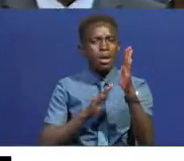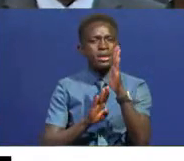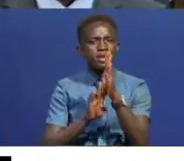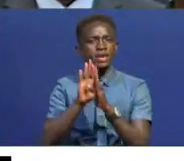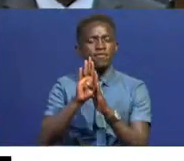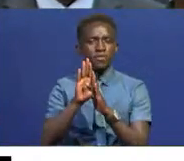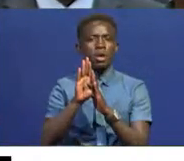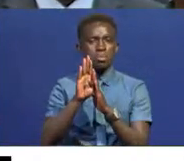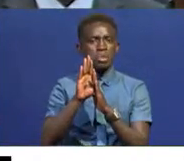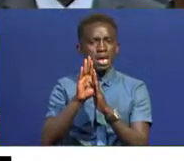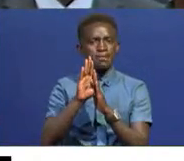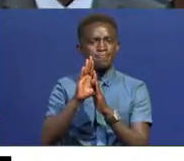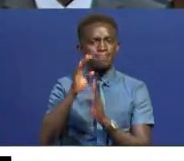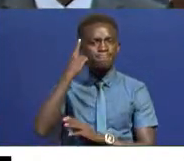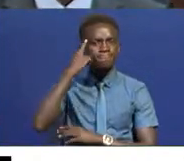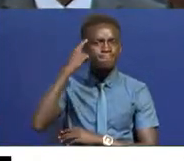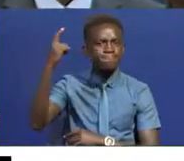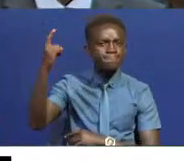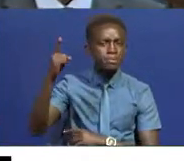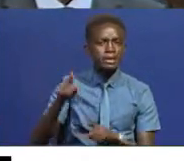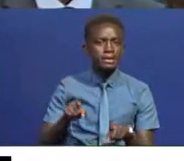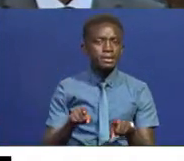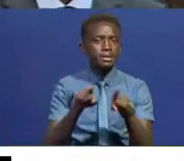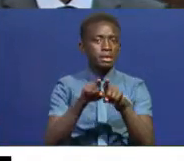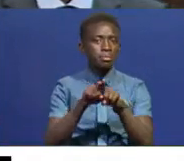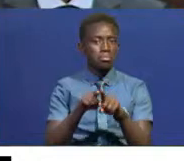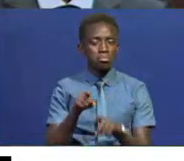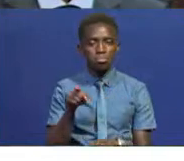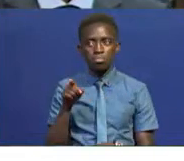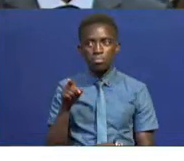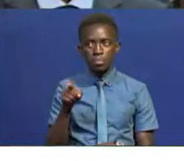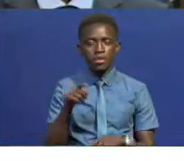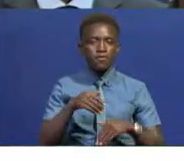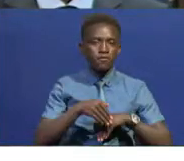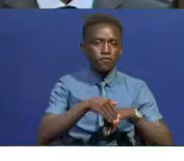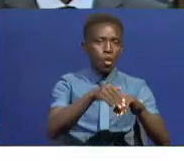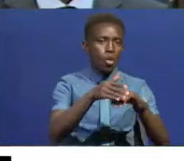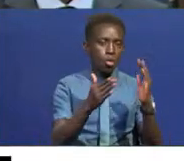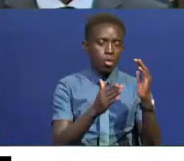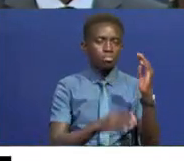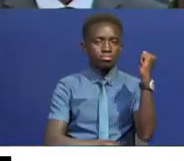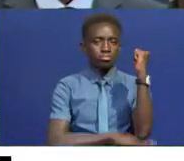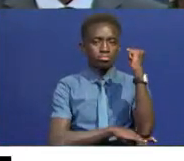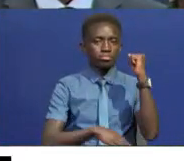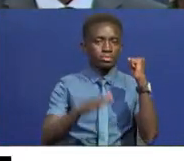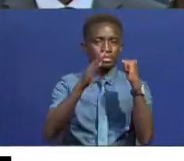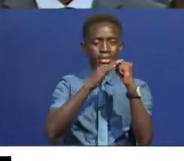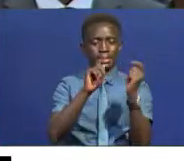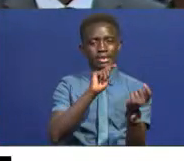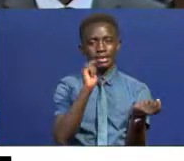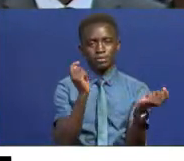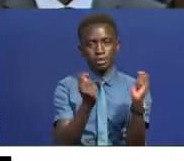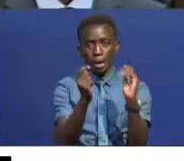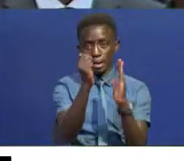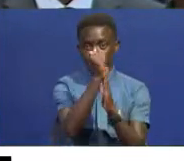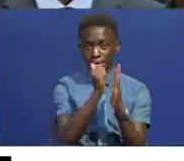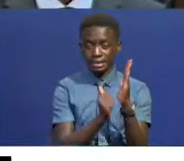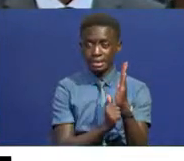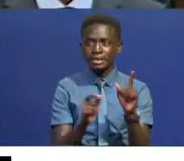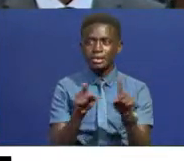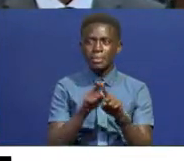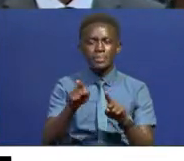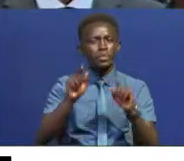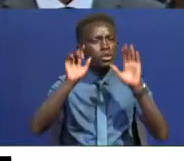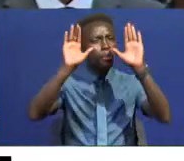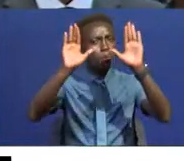therefore indispensable for the bottom-up economic transformation agenda. It is also essential for